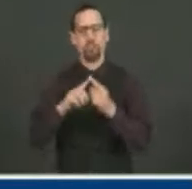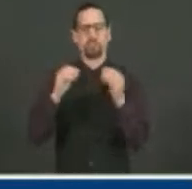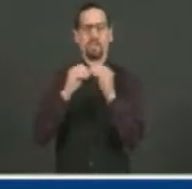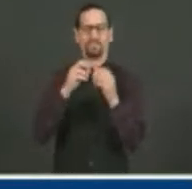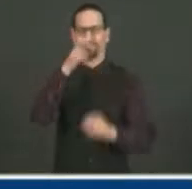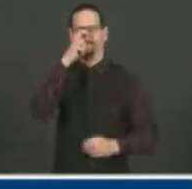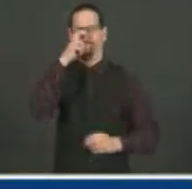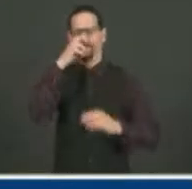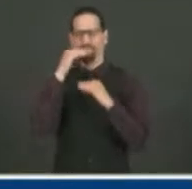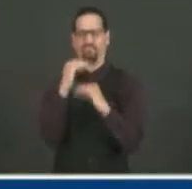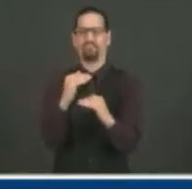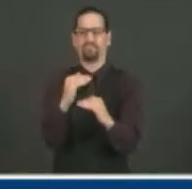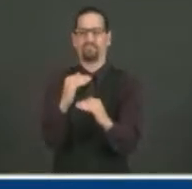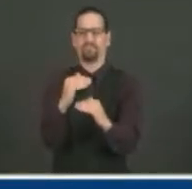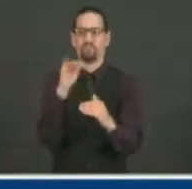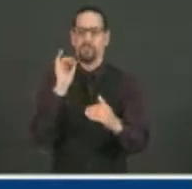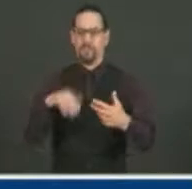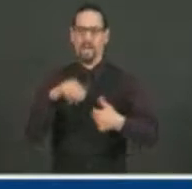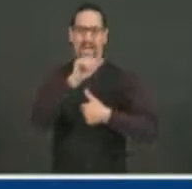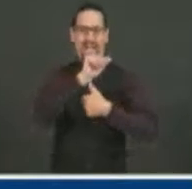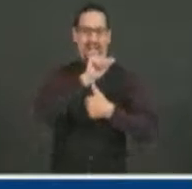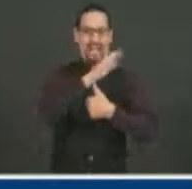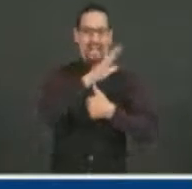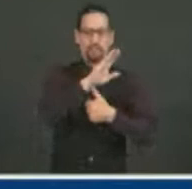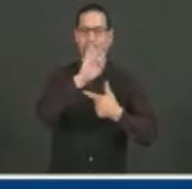the focus on